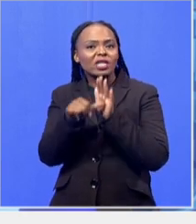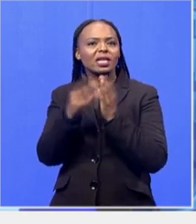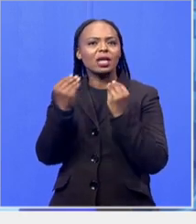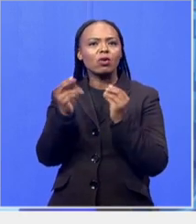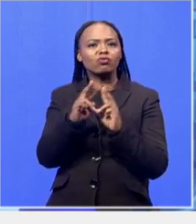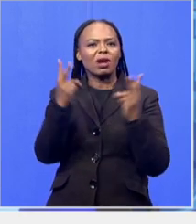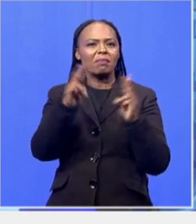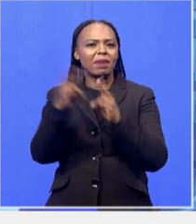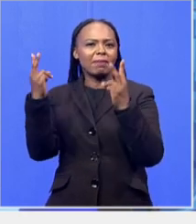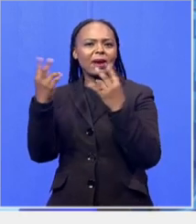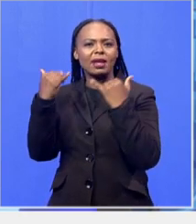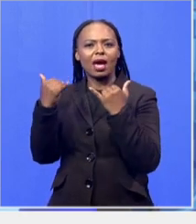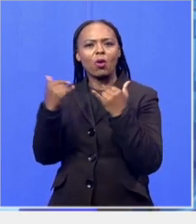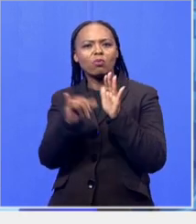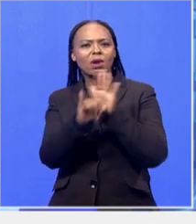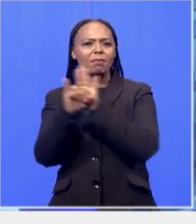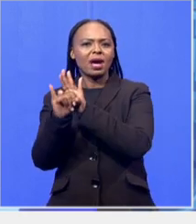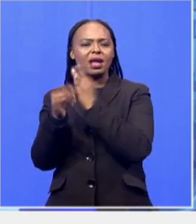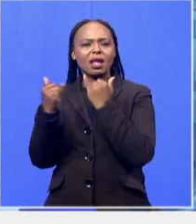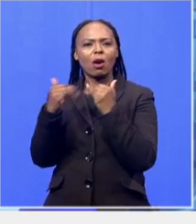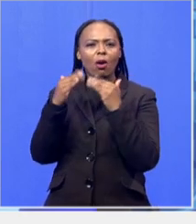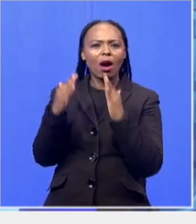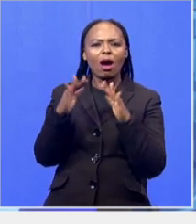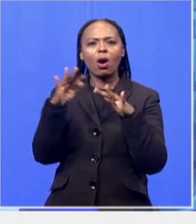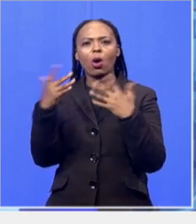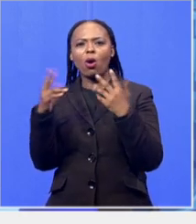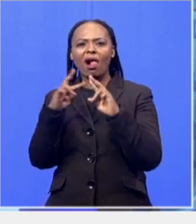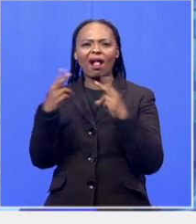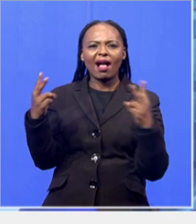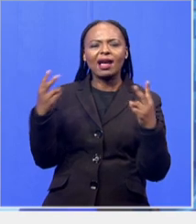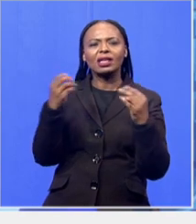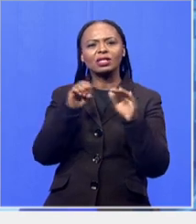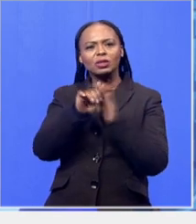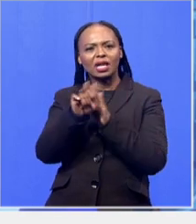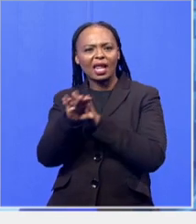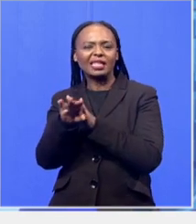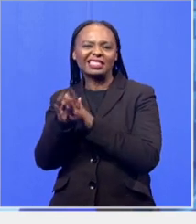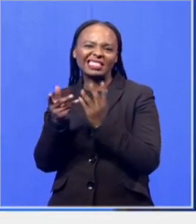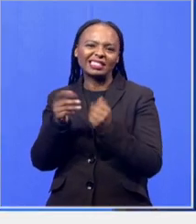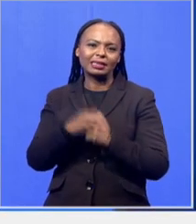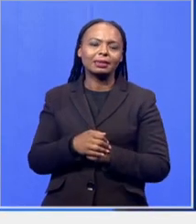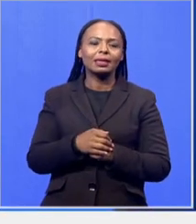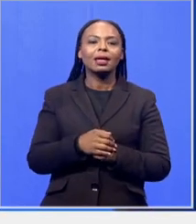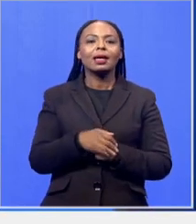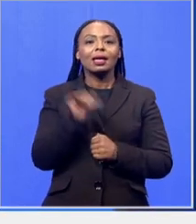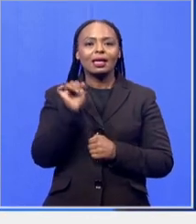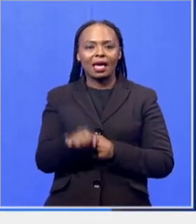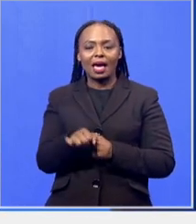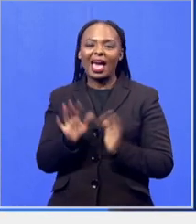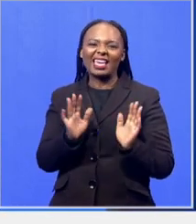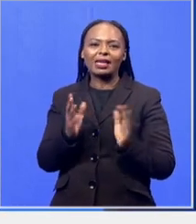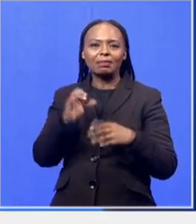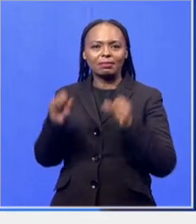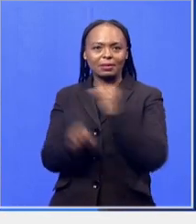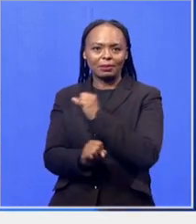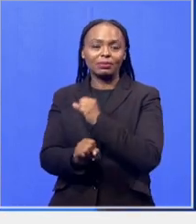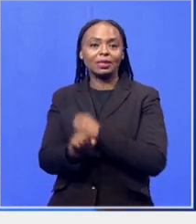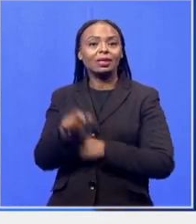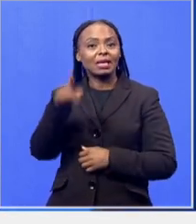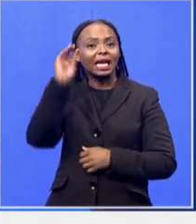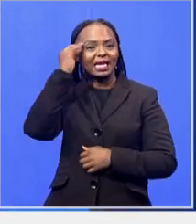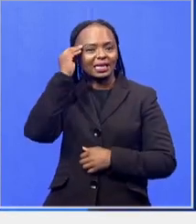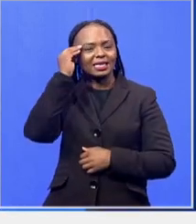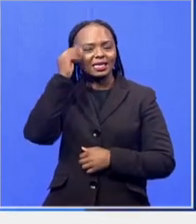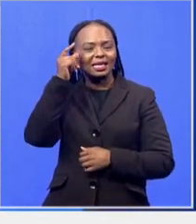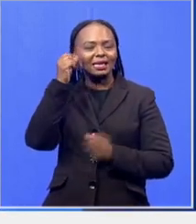symbols to categorize media houses and those journalists in between. Yeah. No, I think let's leave it there. Certainly an interesting conversation, and thank you so much